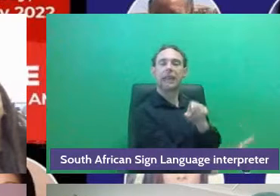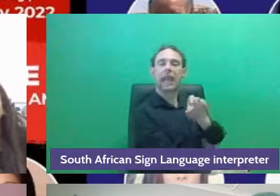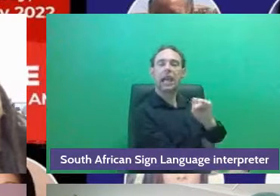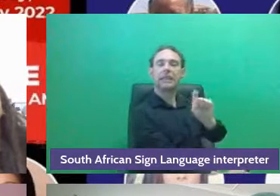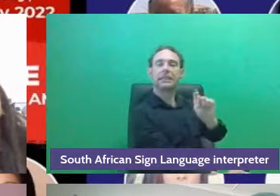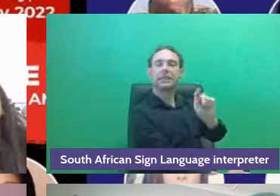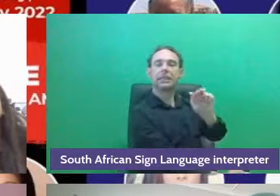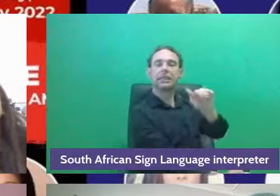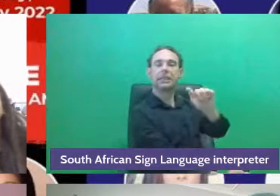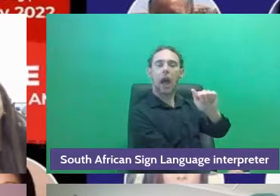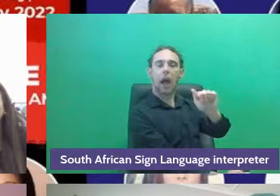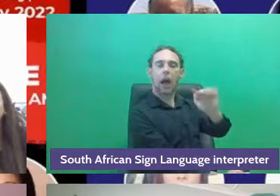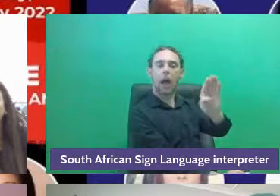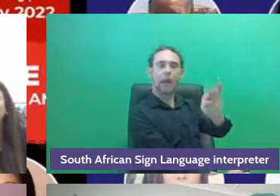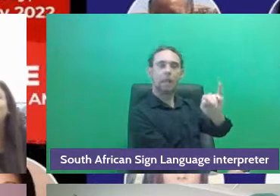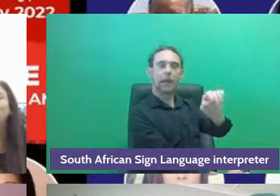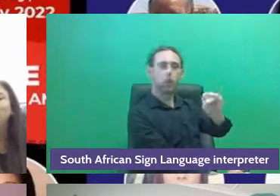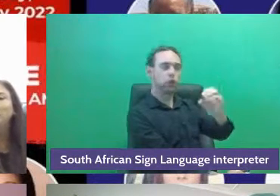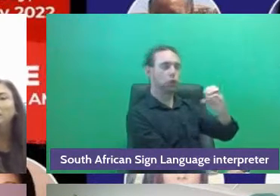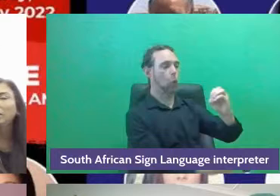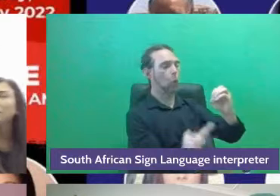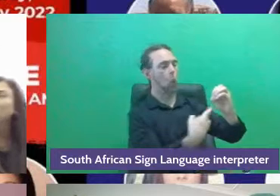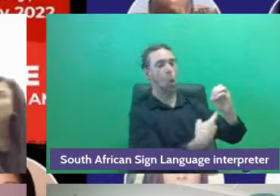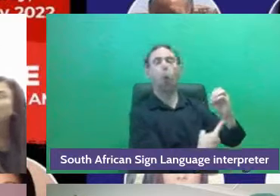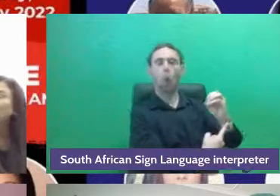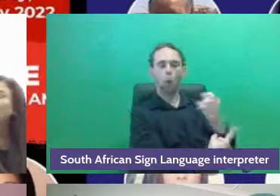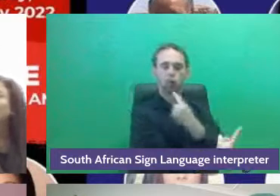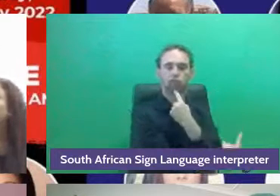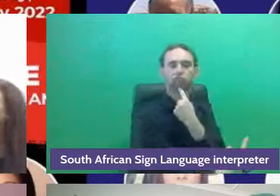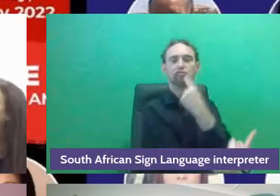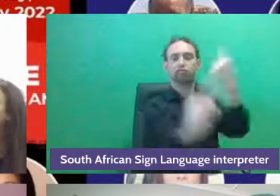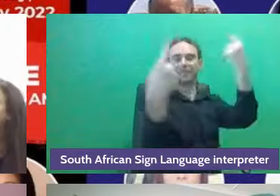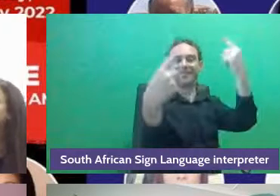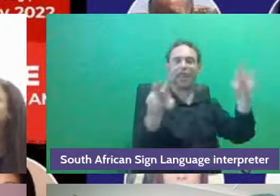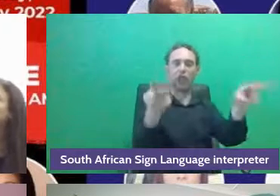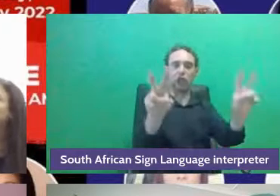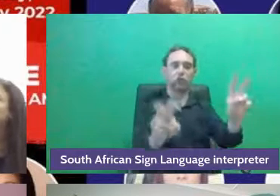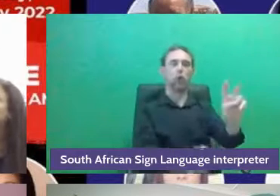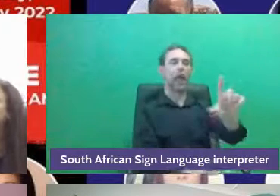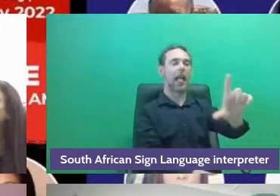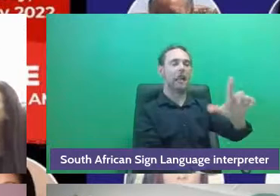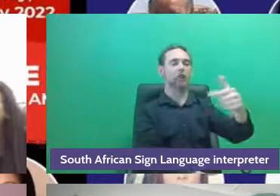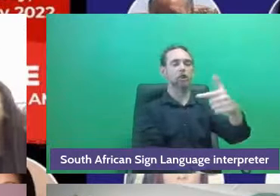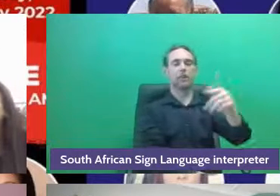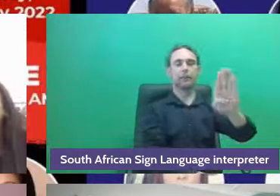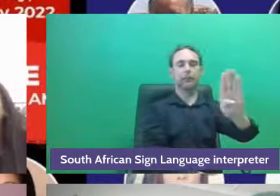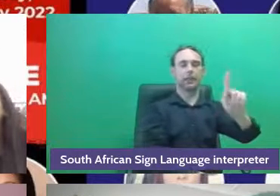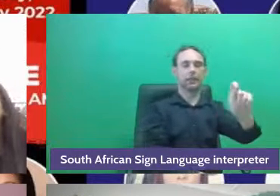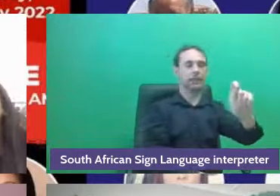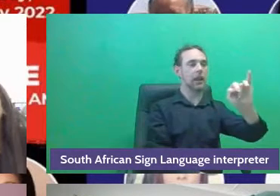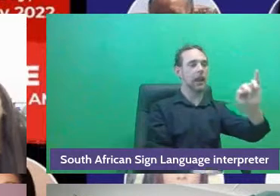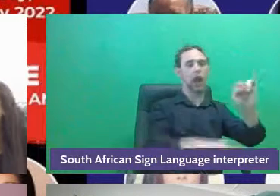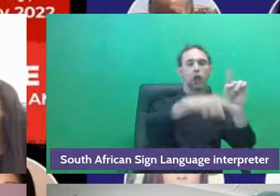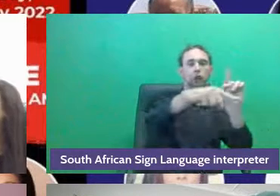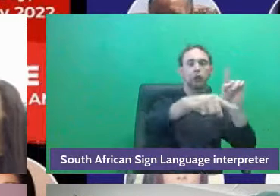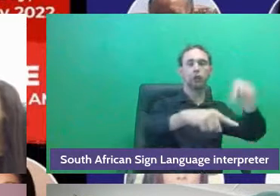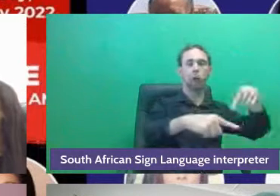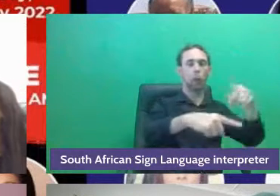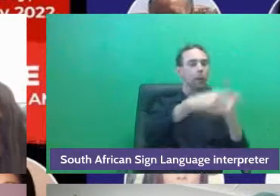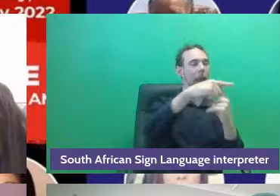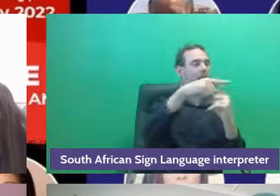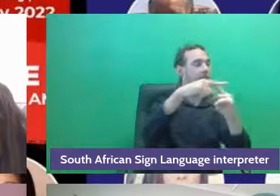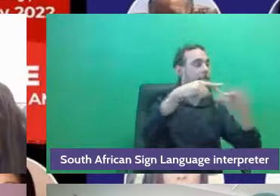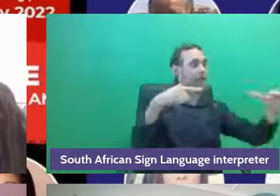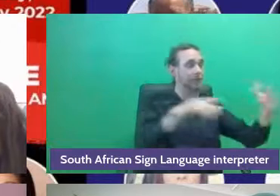the LGBTIQA plus community, also still facing huge challenges and huge barriers. And I think